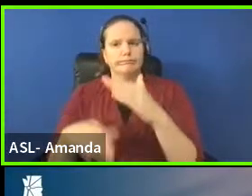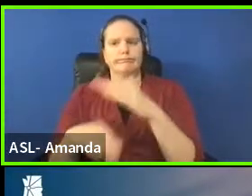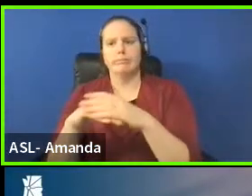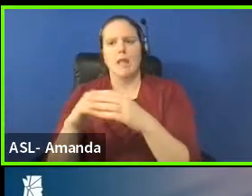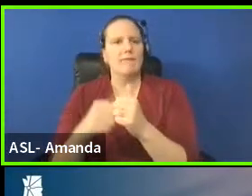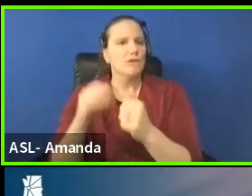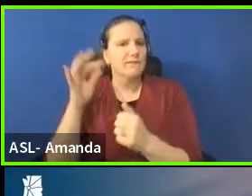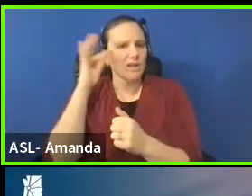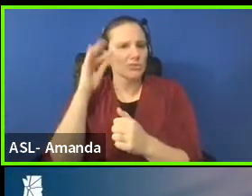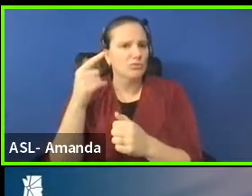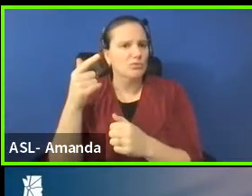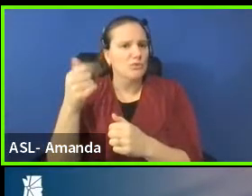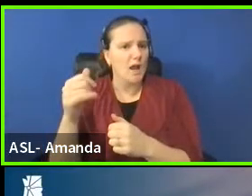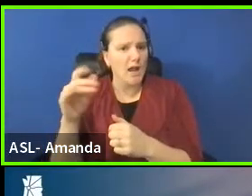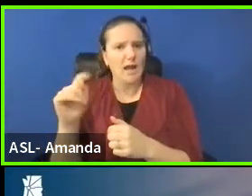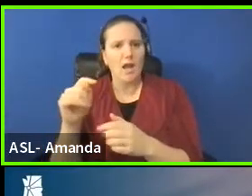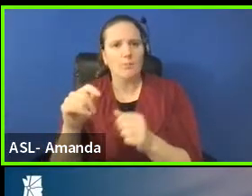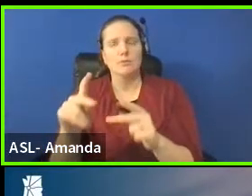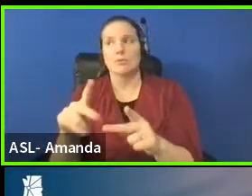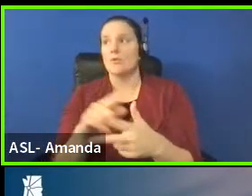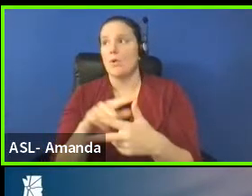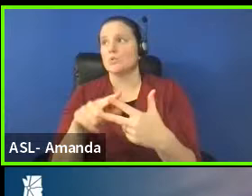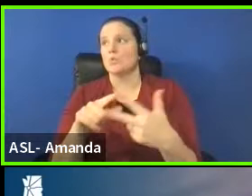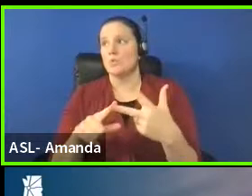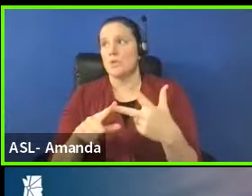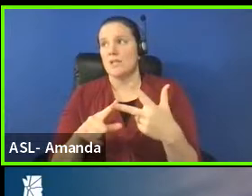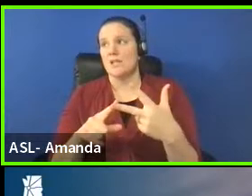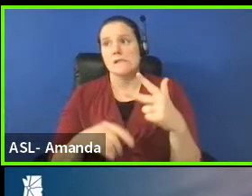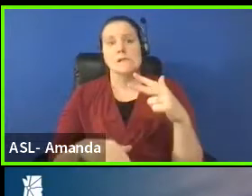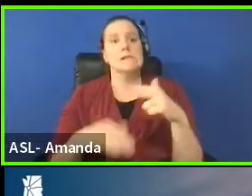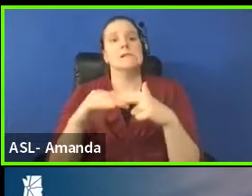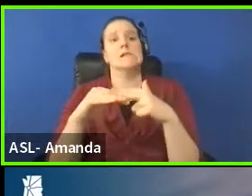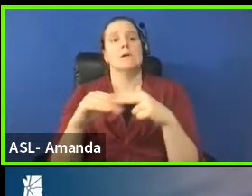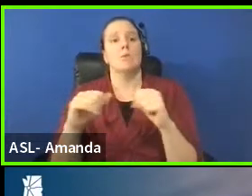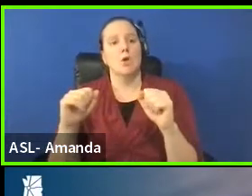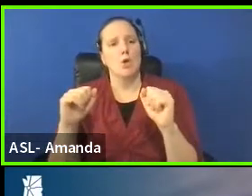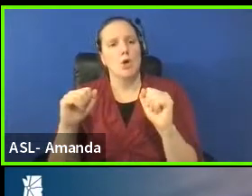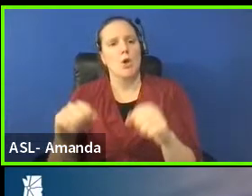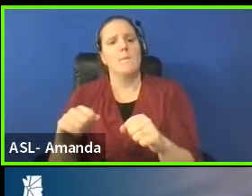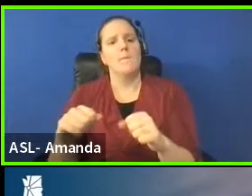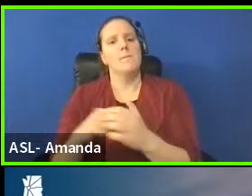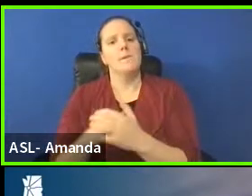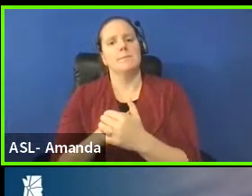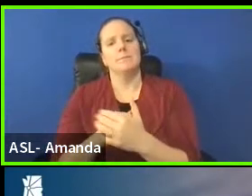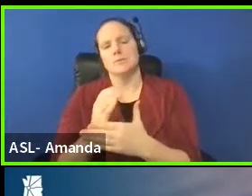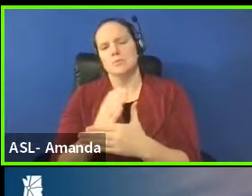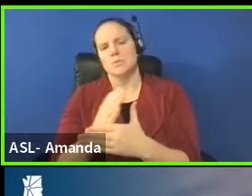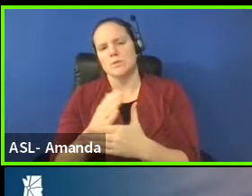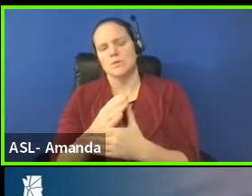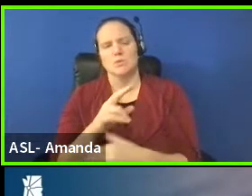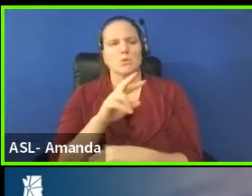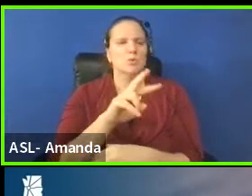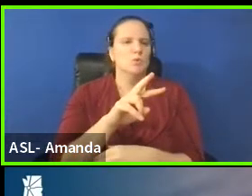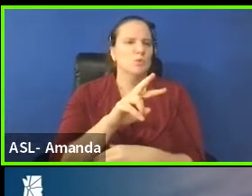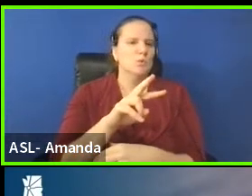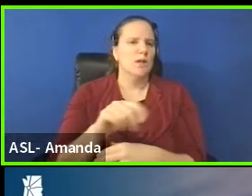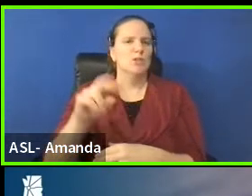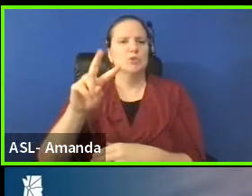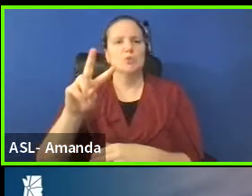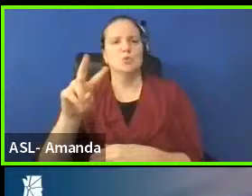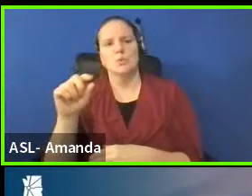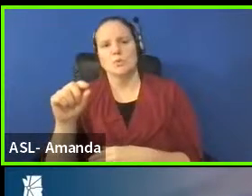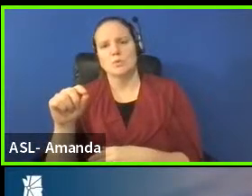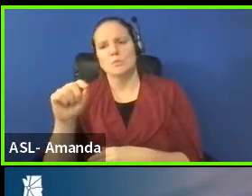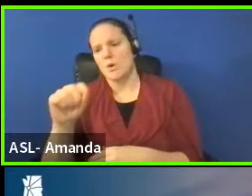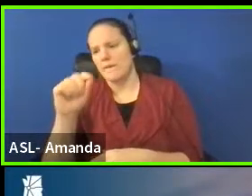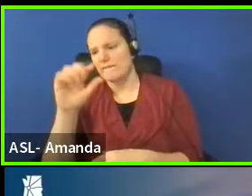opportunity in those three categories, we think we could possibly be somewhere between 2 and 2.5 billion from